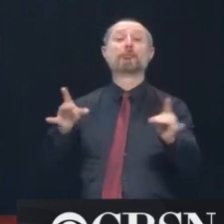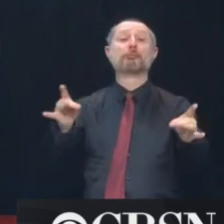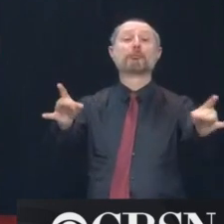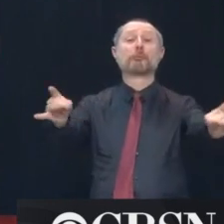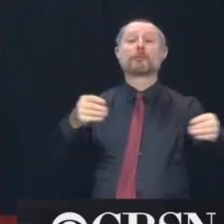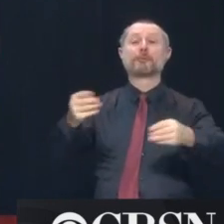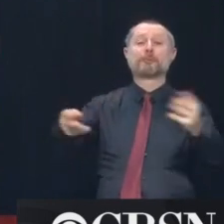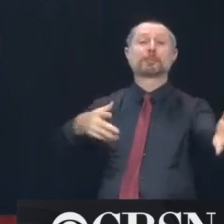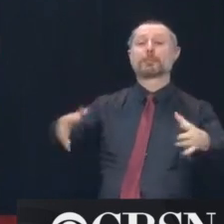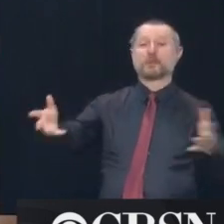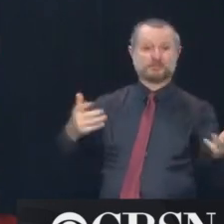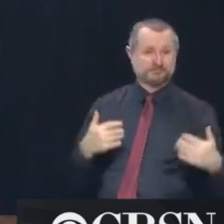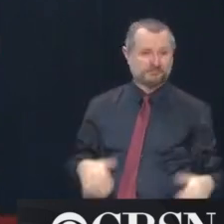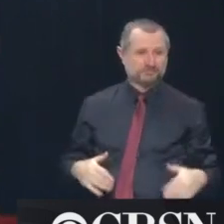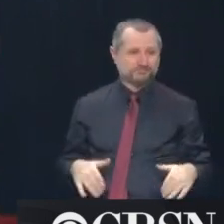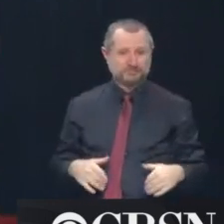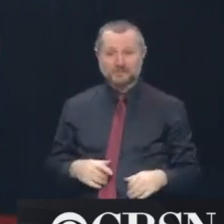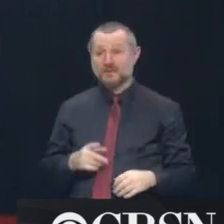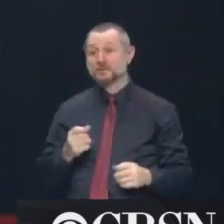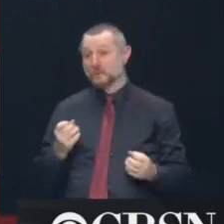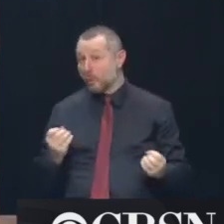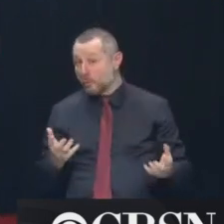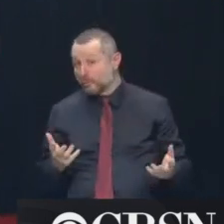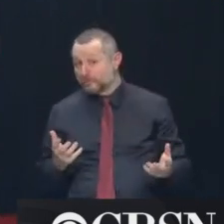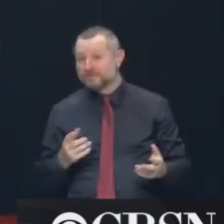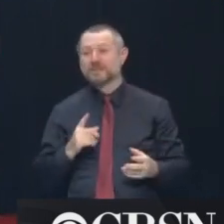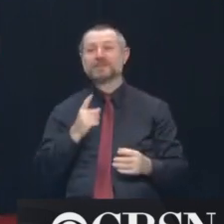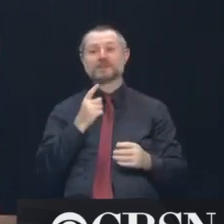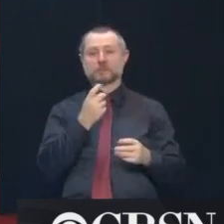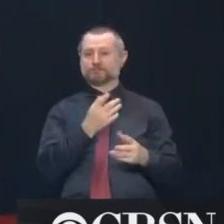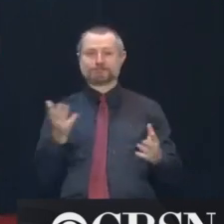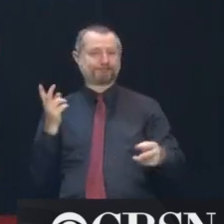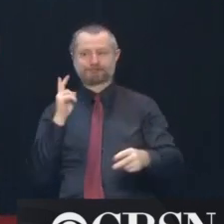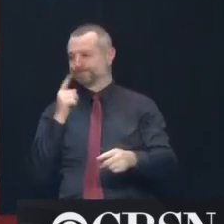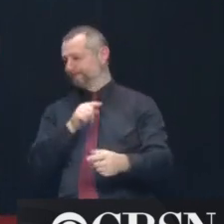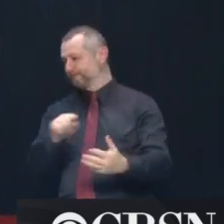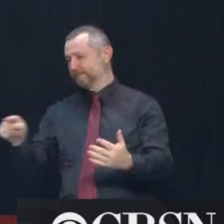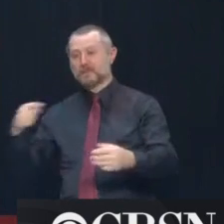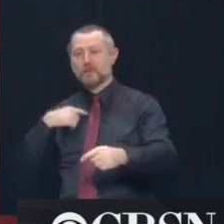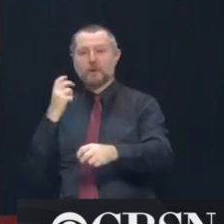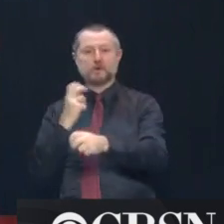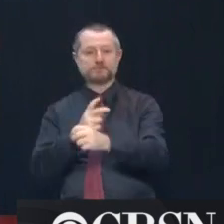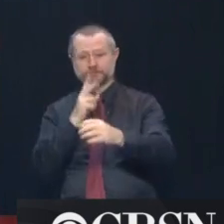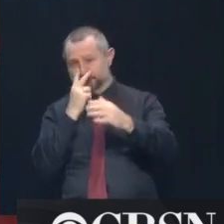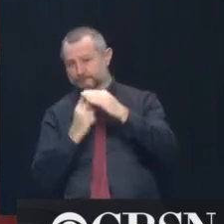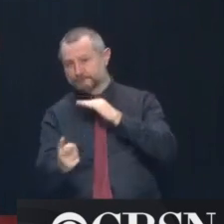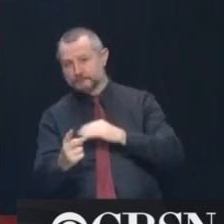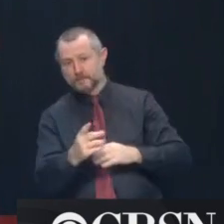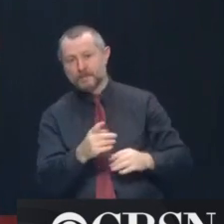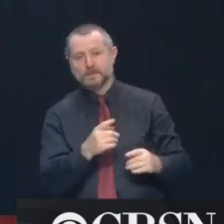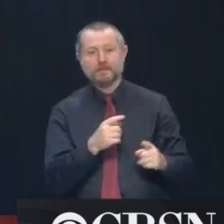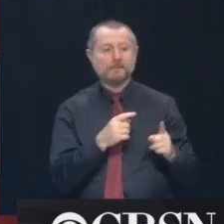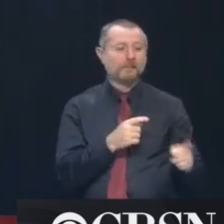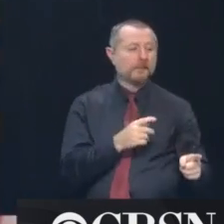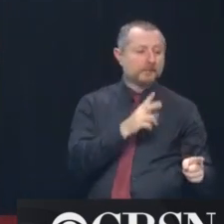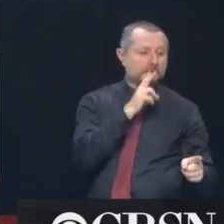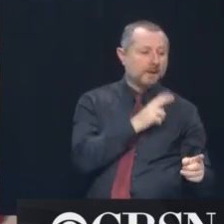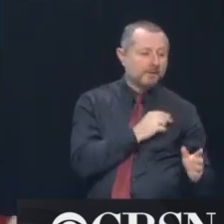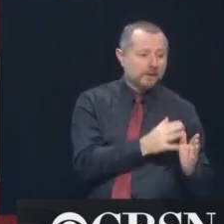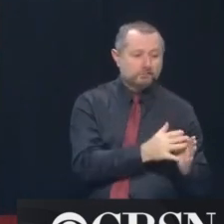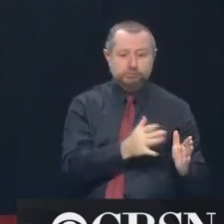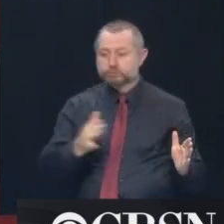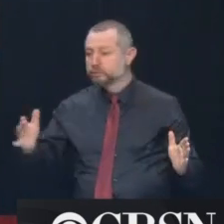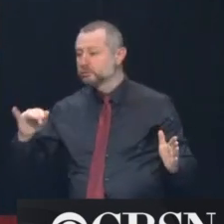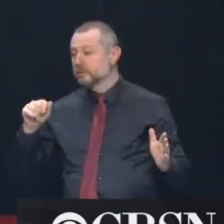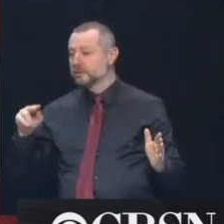35% are pre-symptomatic. So the big X factor, I think, is around Thanksgiving, around the holidays, what happens to the overall percentage and rise as you see